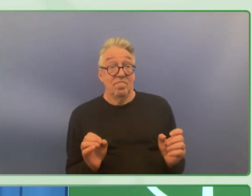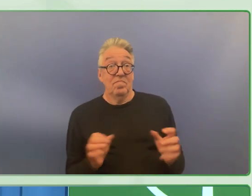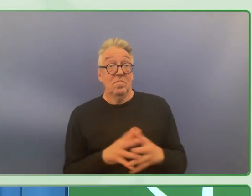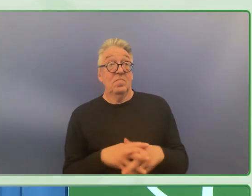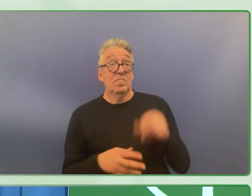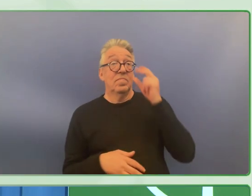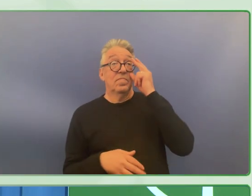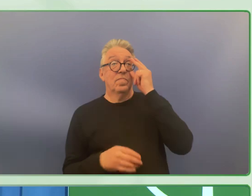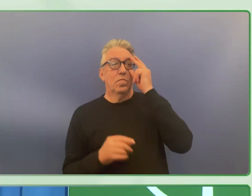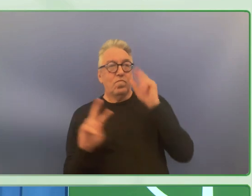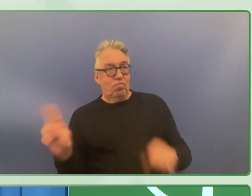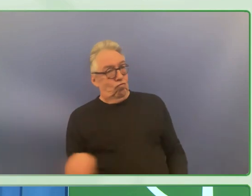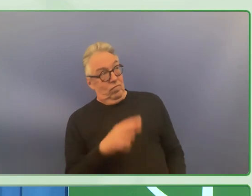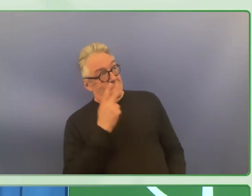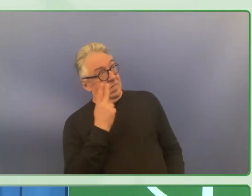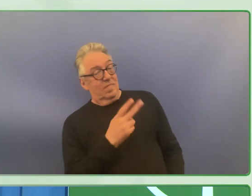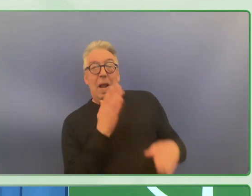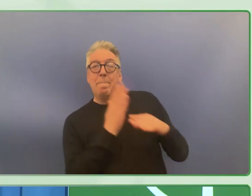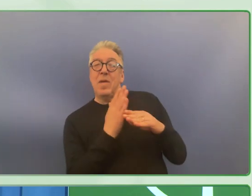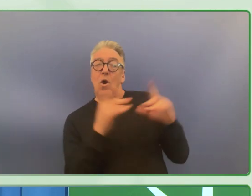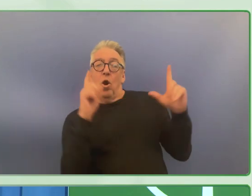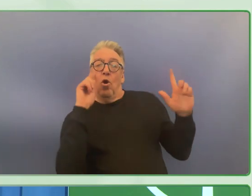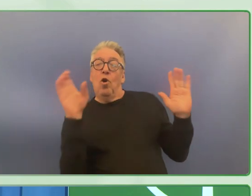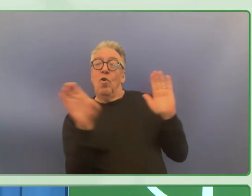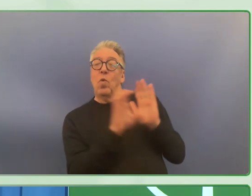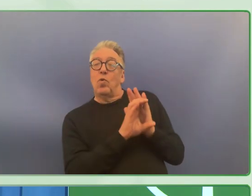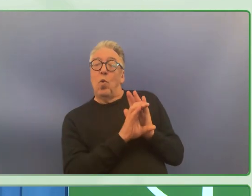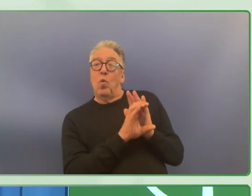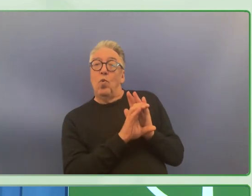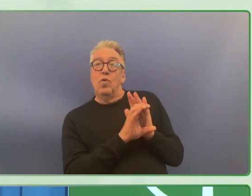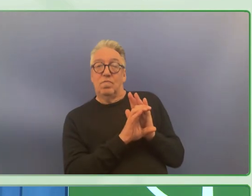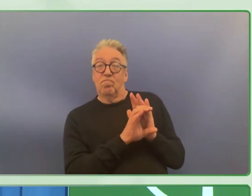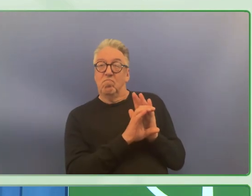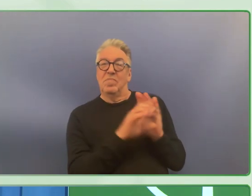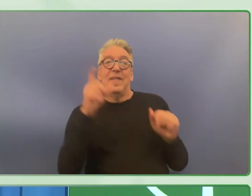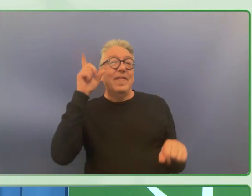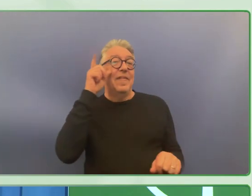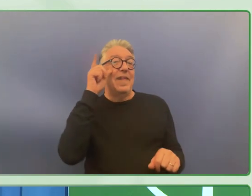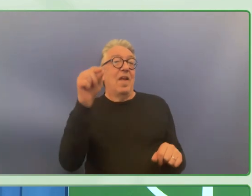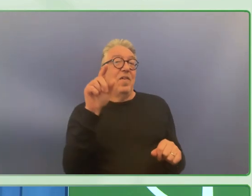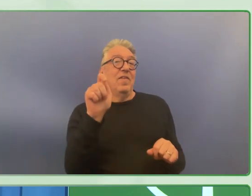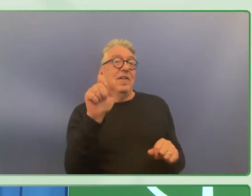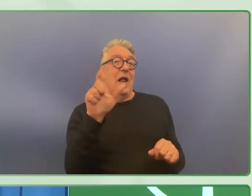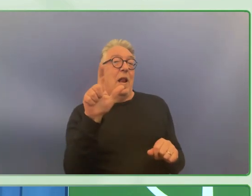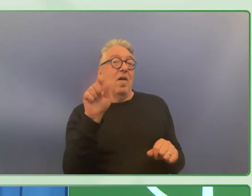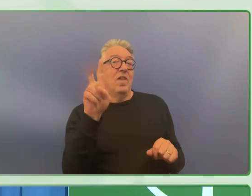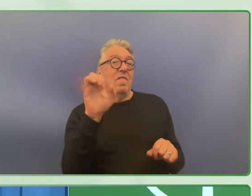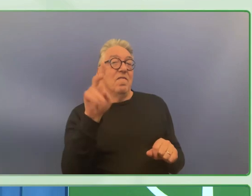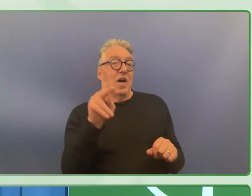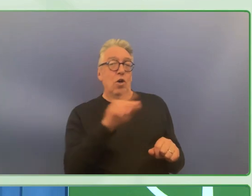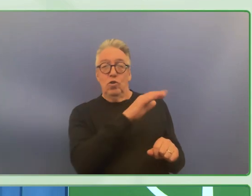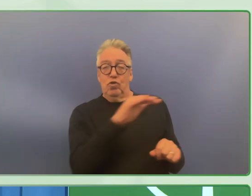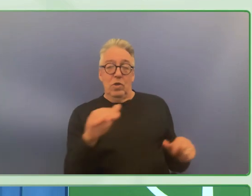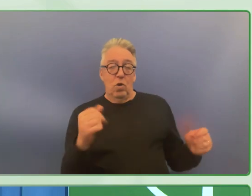Tel Aviv. As you can see, they come from different religions and cultures, but they collaborate together. They work with Zohar's